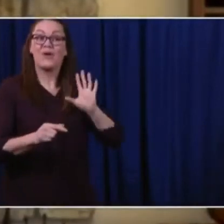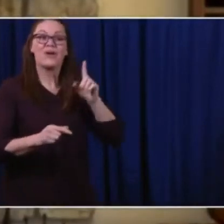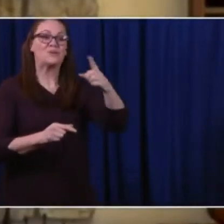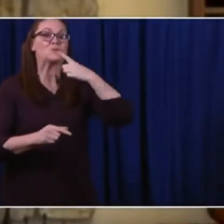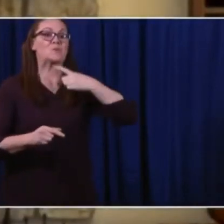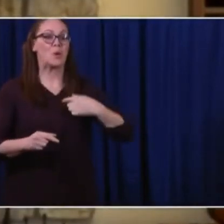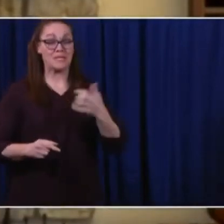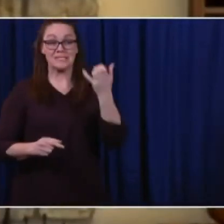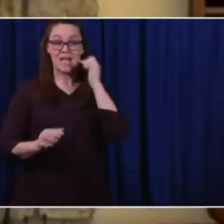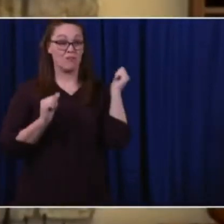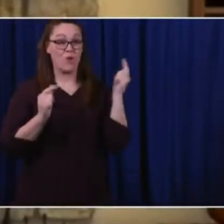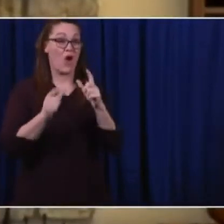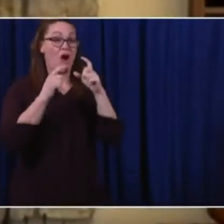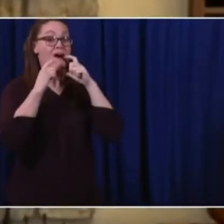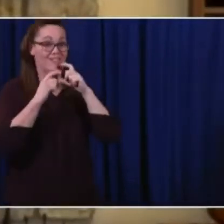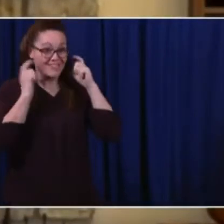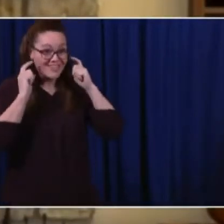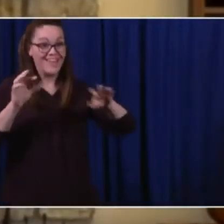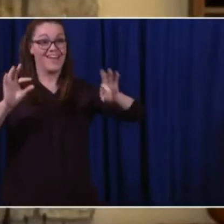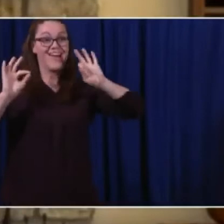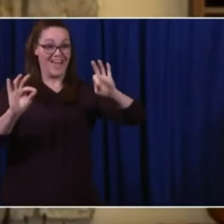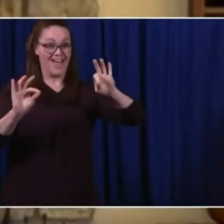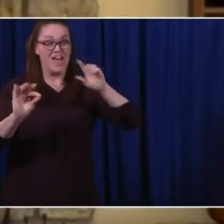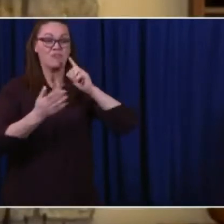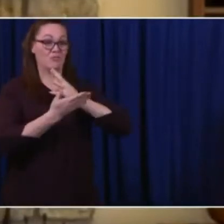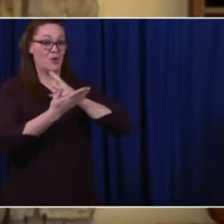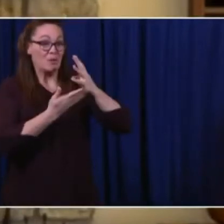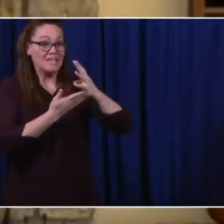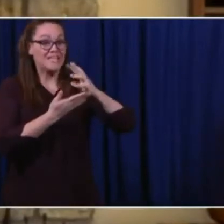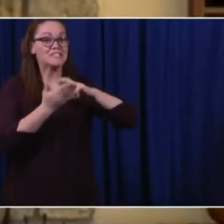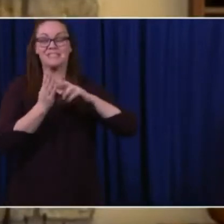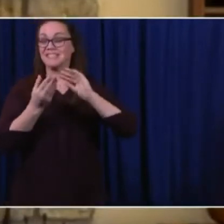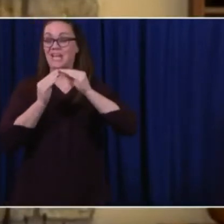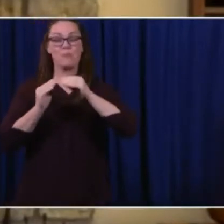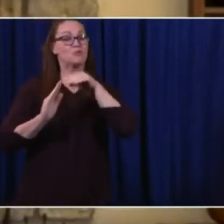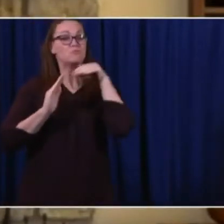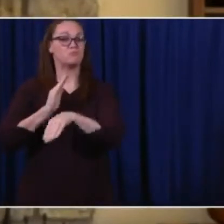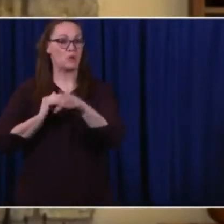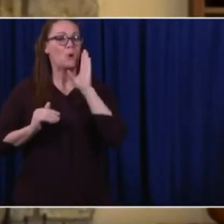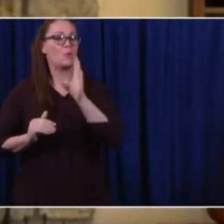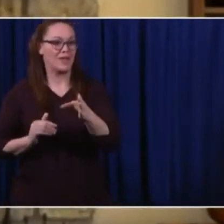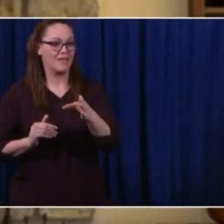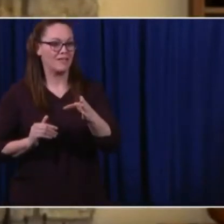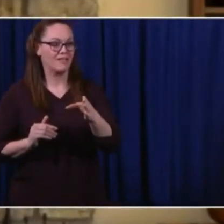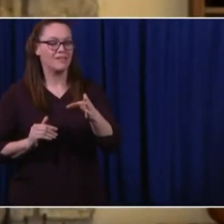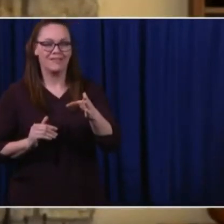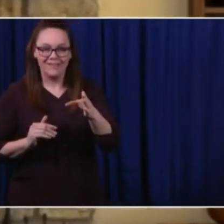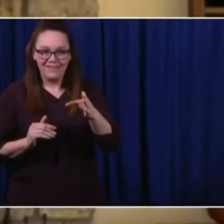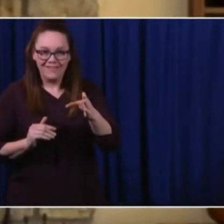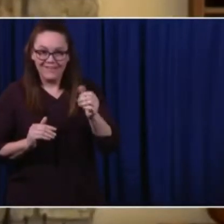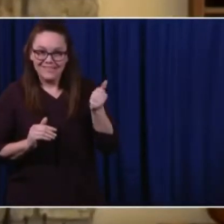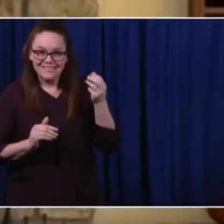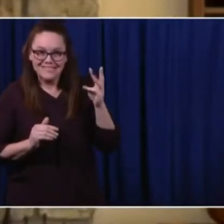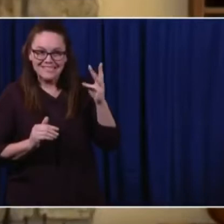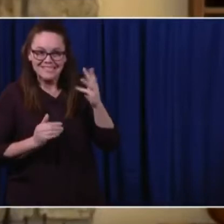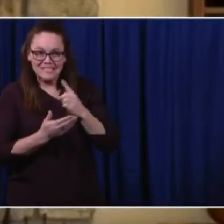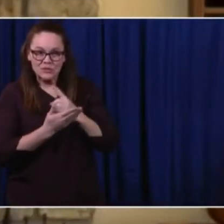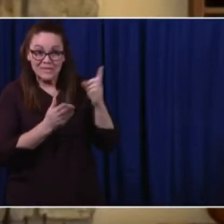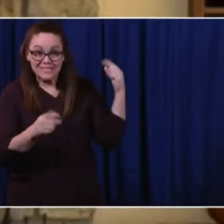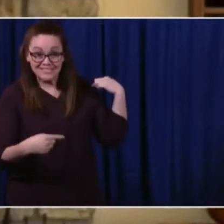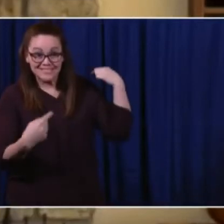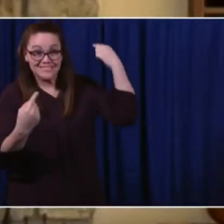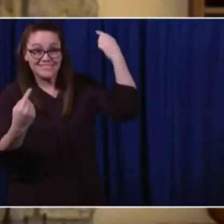weeks, we would drive this epidemic into the ground. Now here we are 16 weeks later. And in light of that, last week, the New England Journal of Medicine